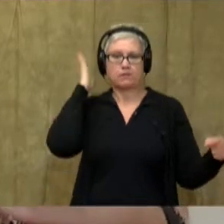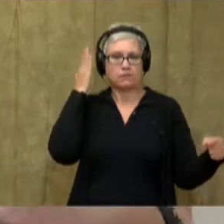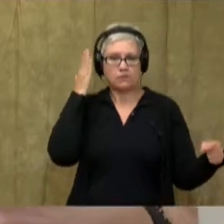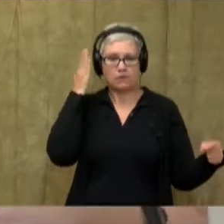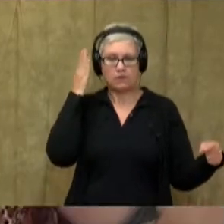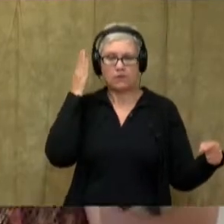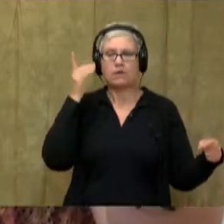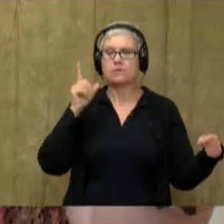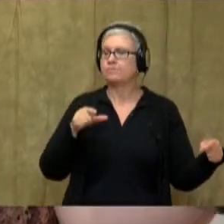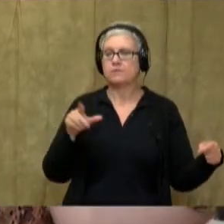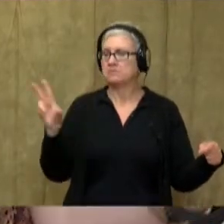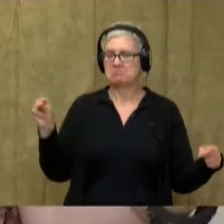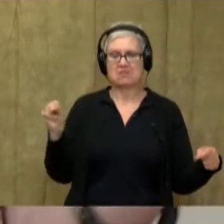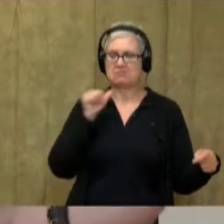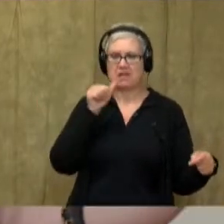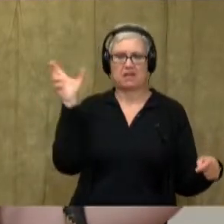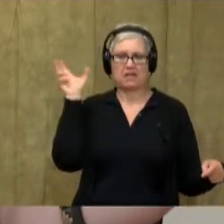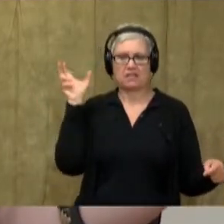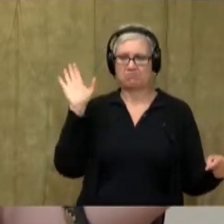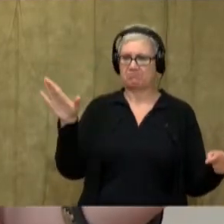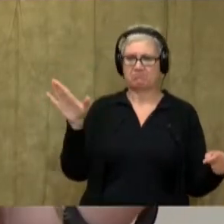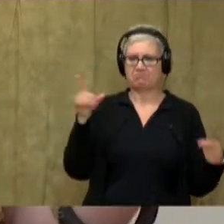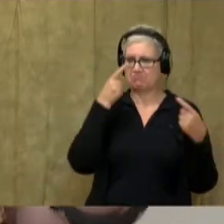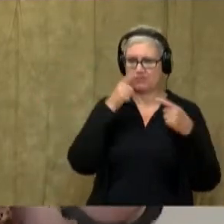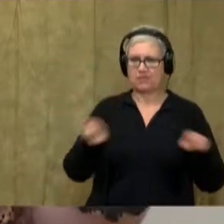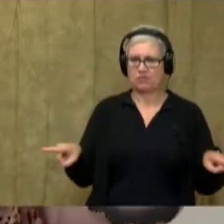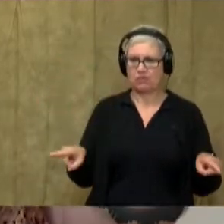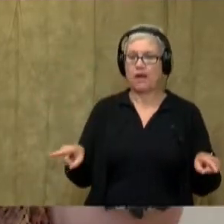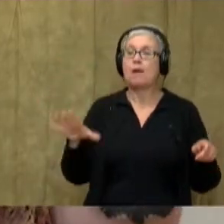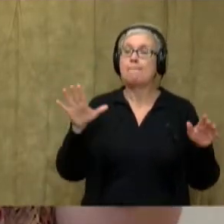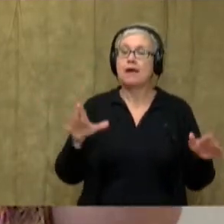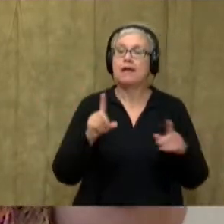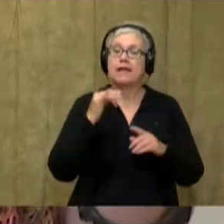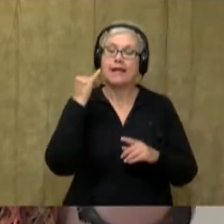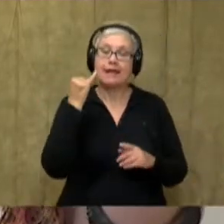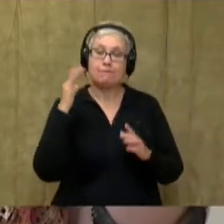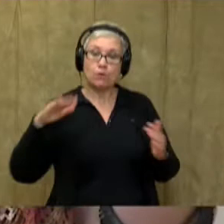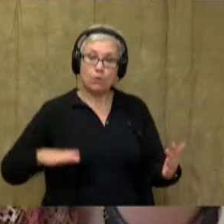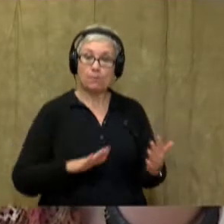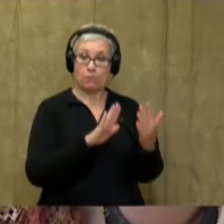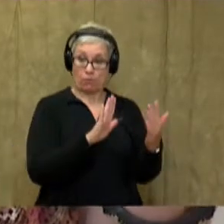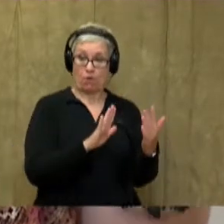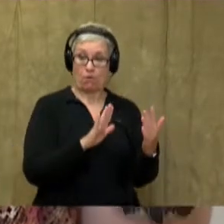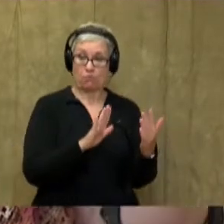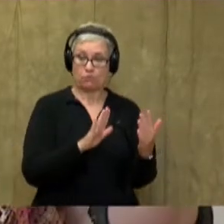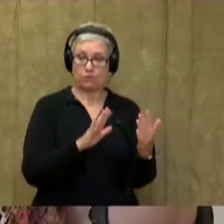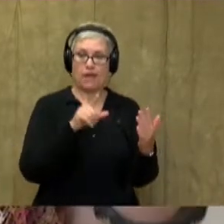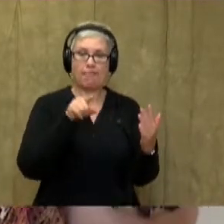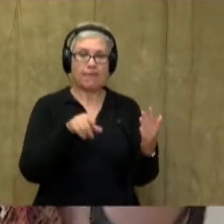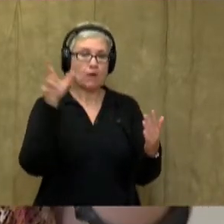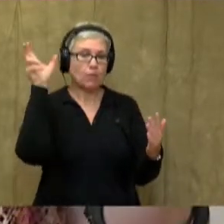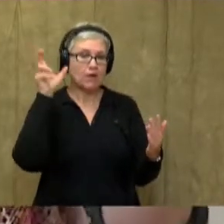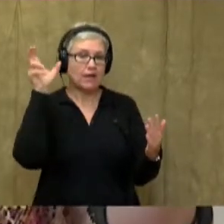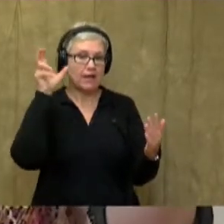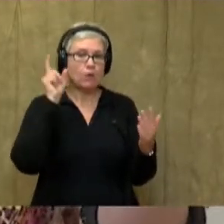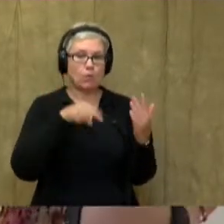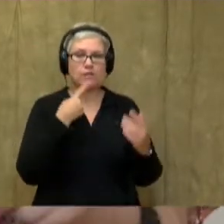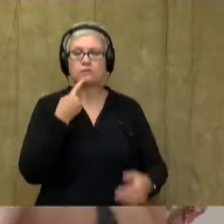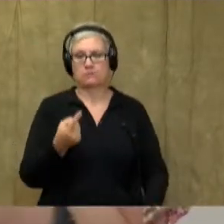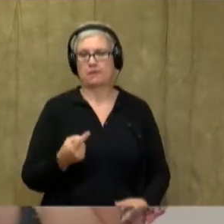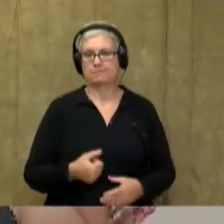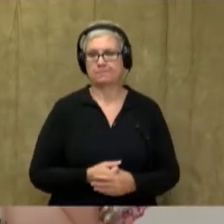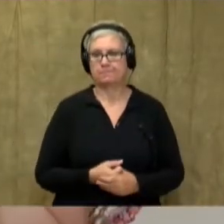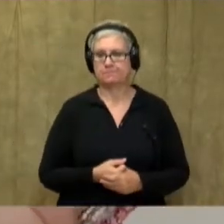down and say, nope, I disagree. But if you approach it in the right way, people will hear what you have to say.